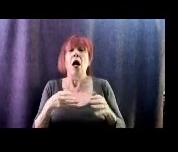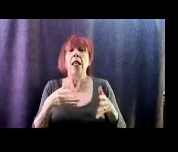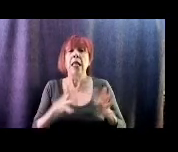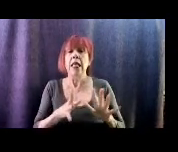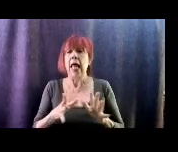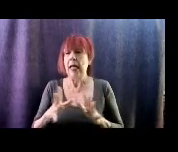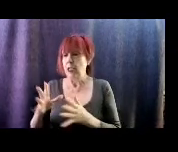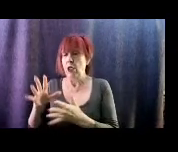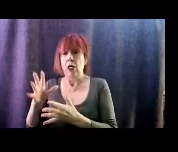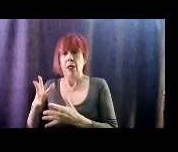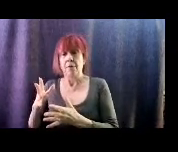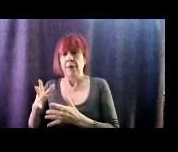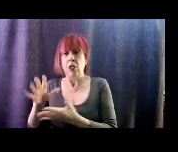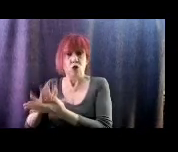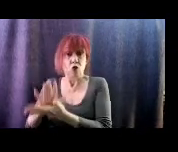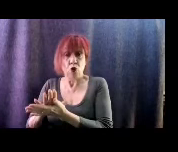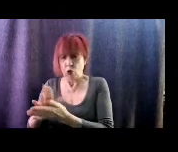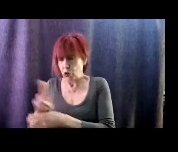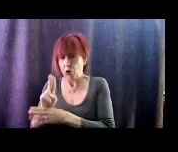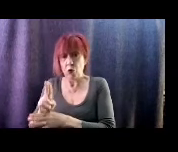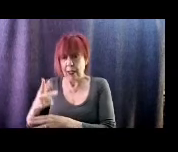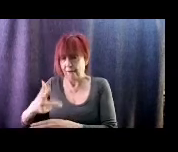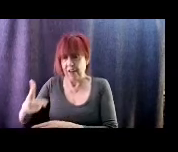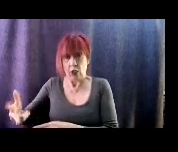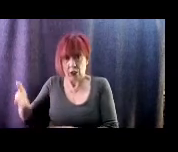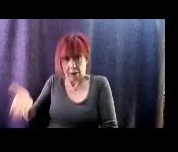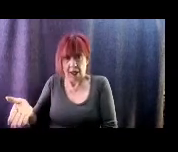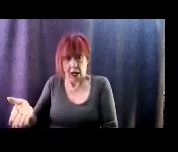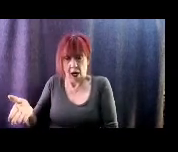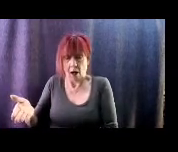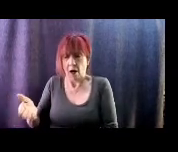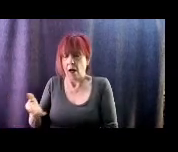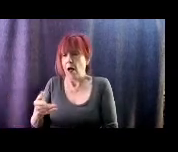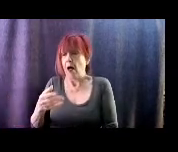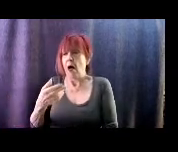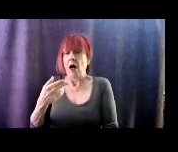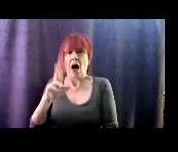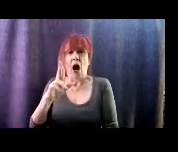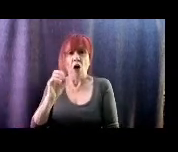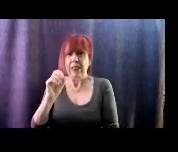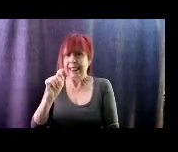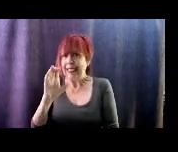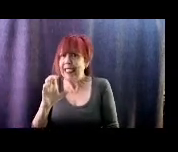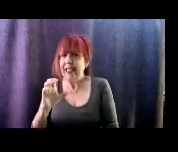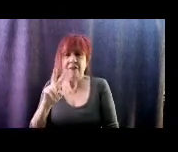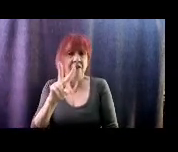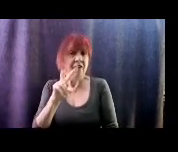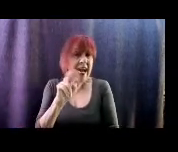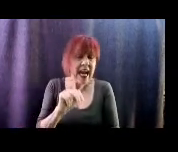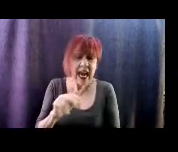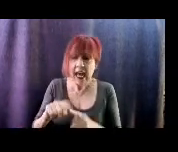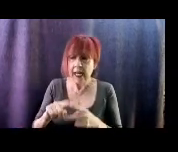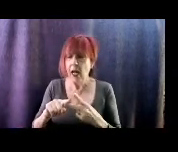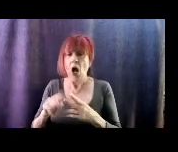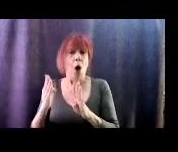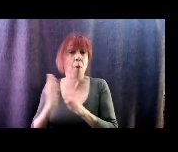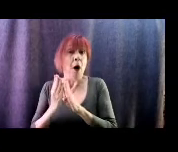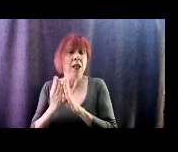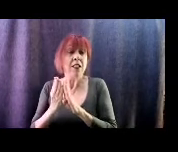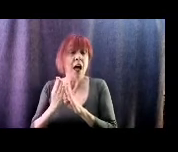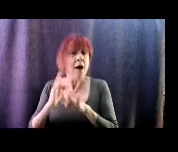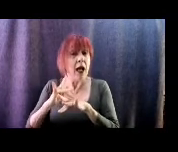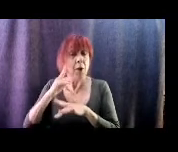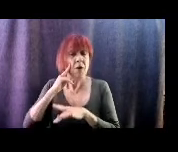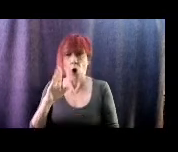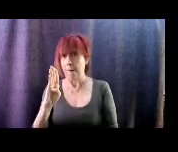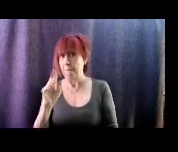A lot of times there is a ROTC van, or there is a bus that's available for the band. In